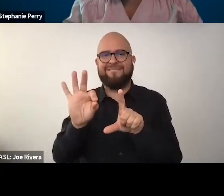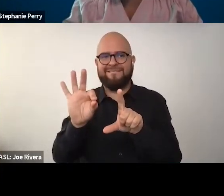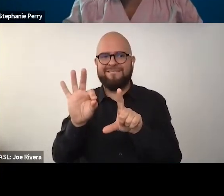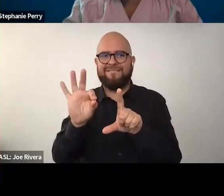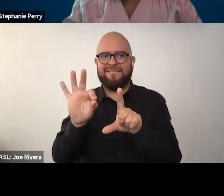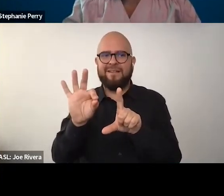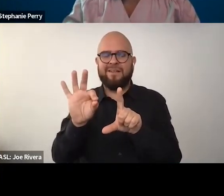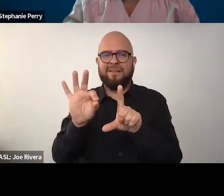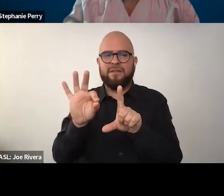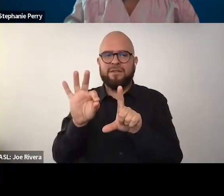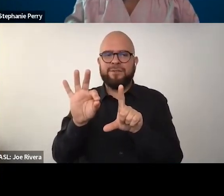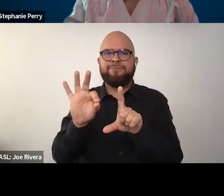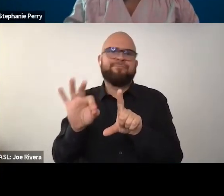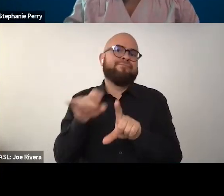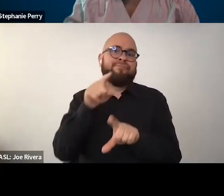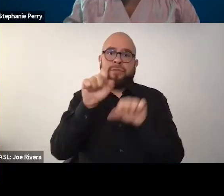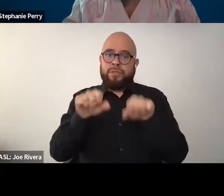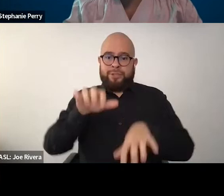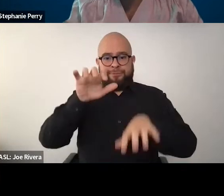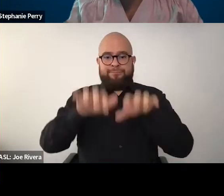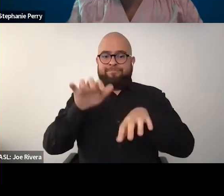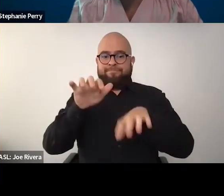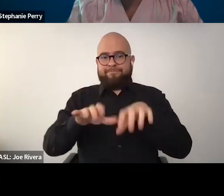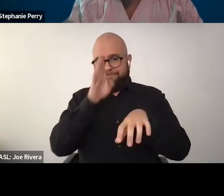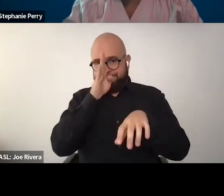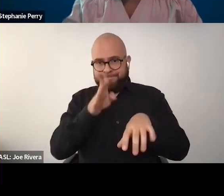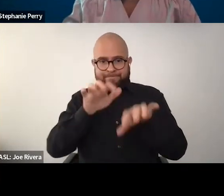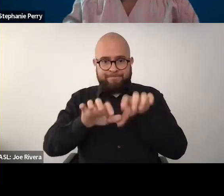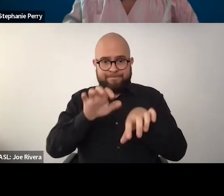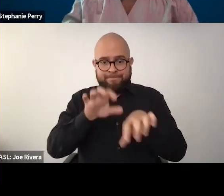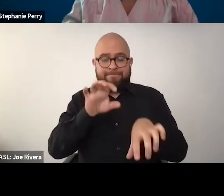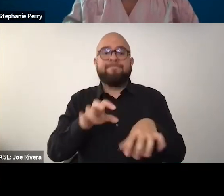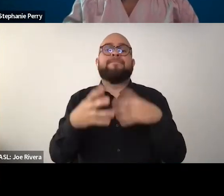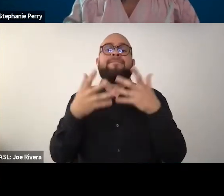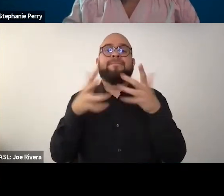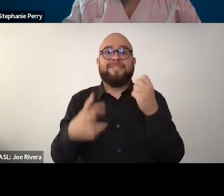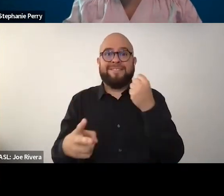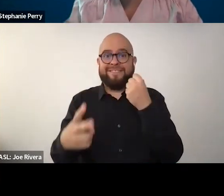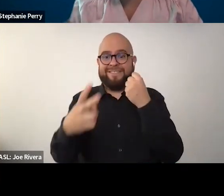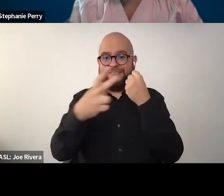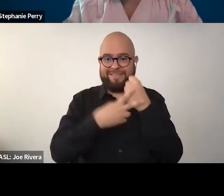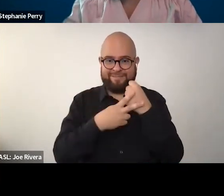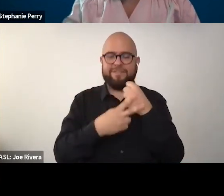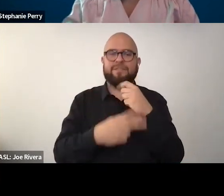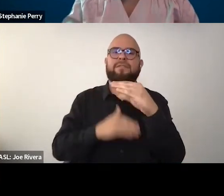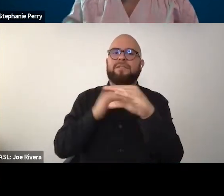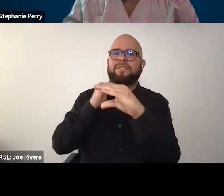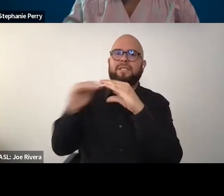You're able to type right onto this form, save it, and then email it to